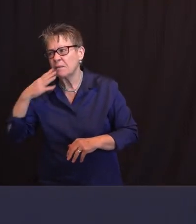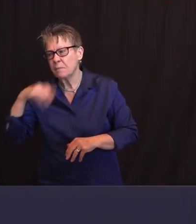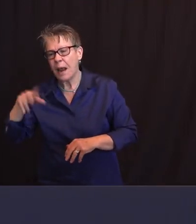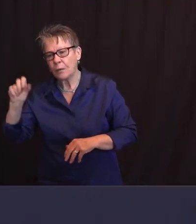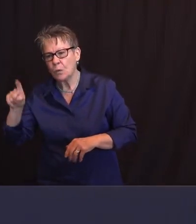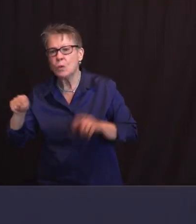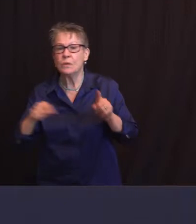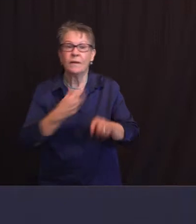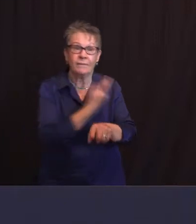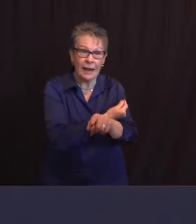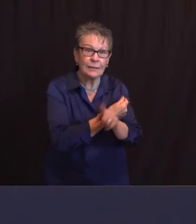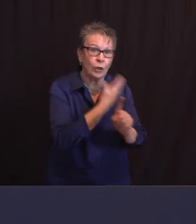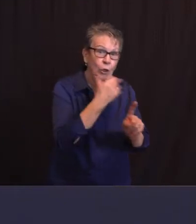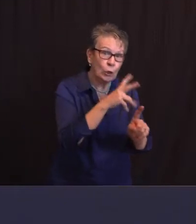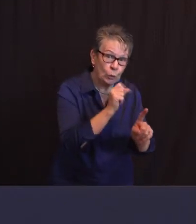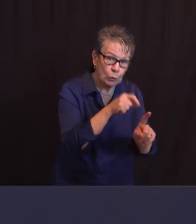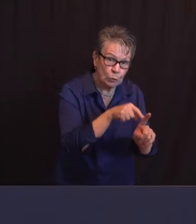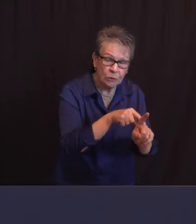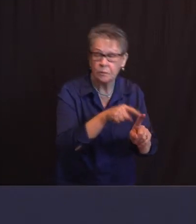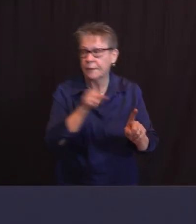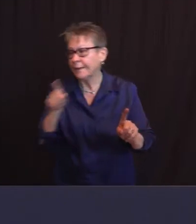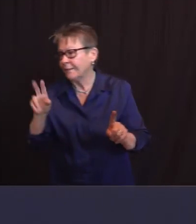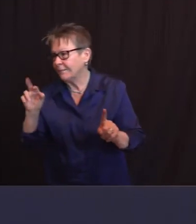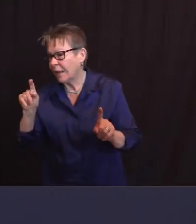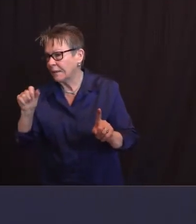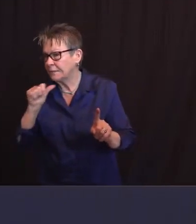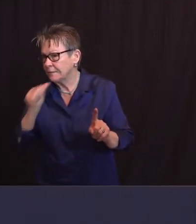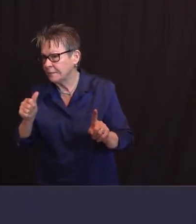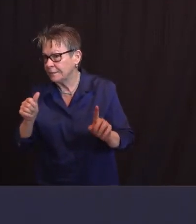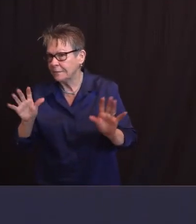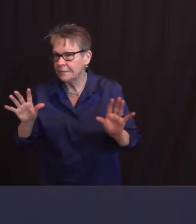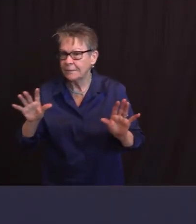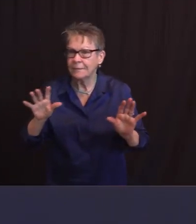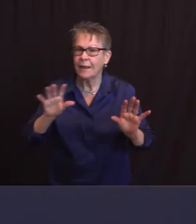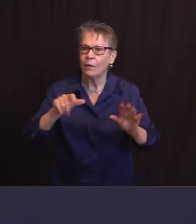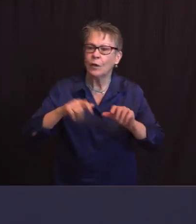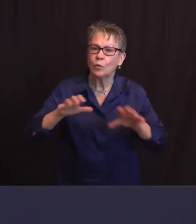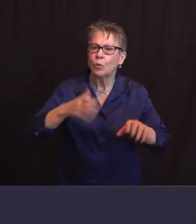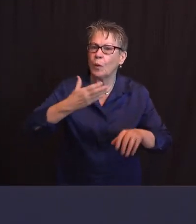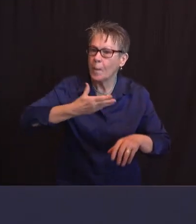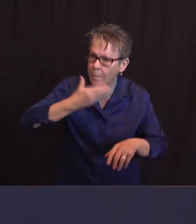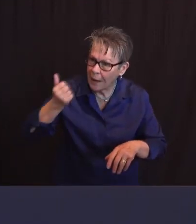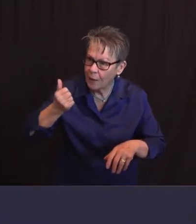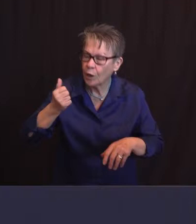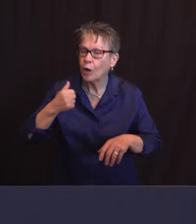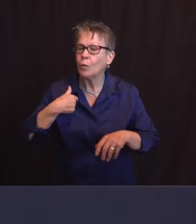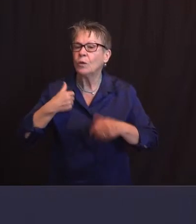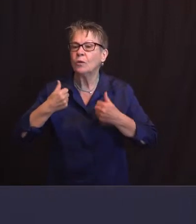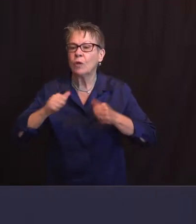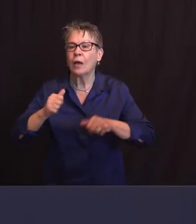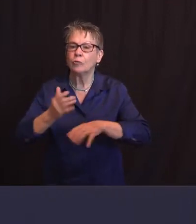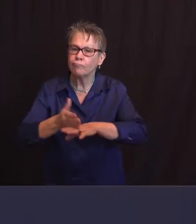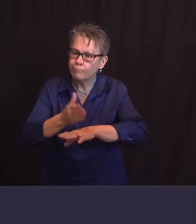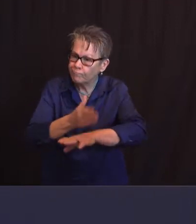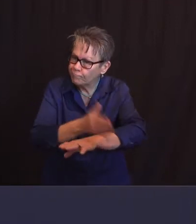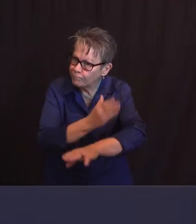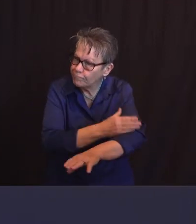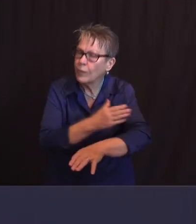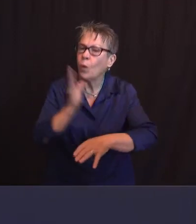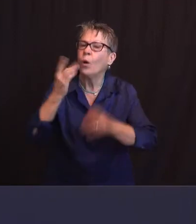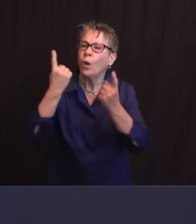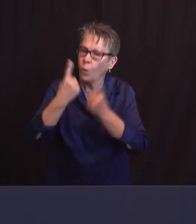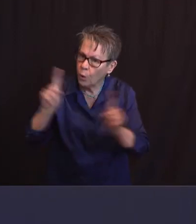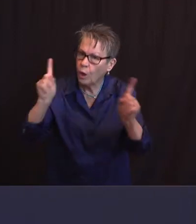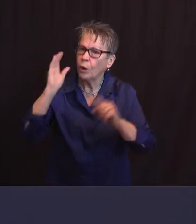but you know, the weather getting better and doing the basic stuff, Pat, still works. And I've